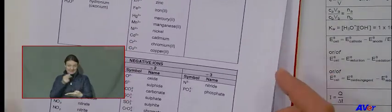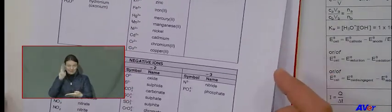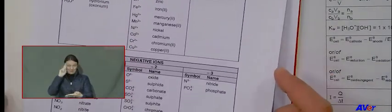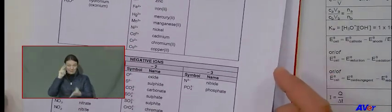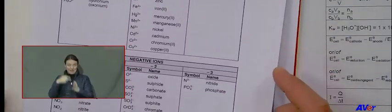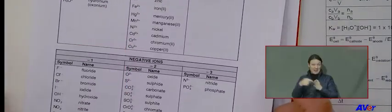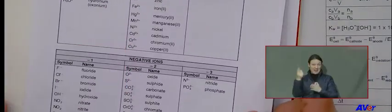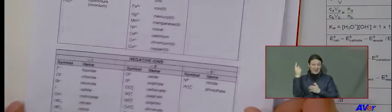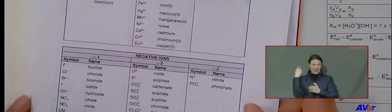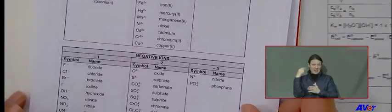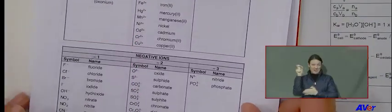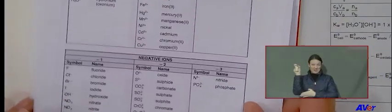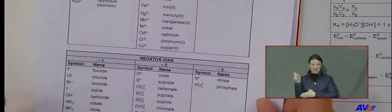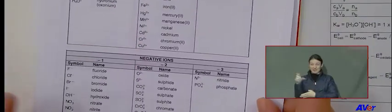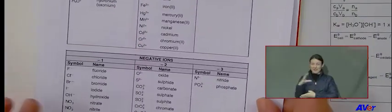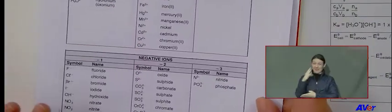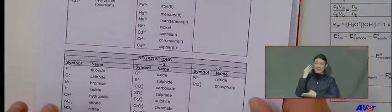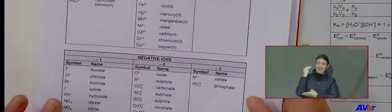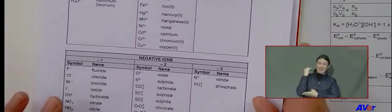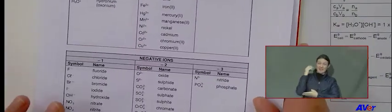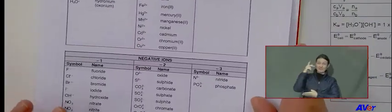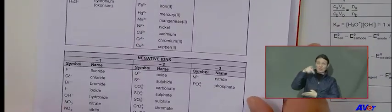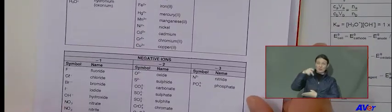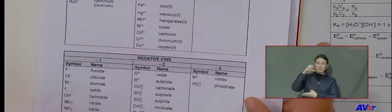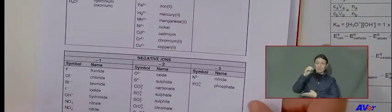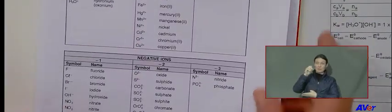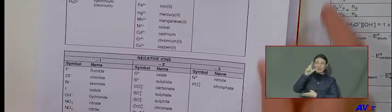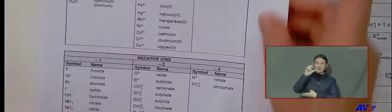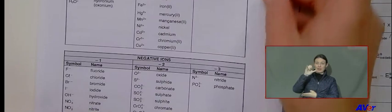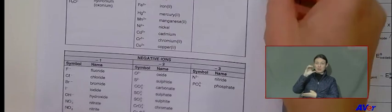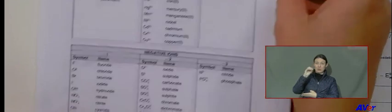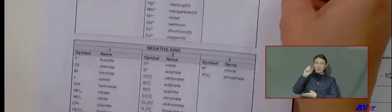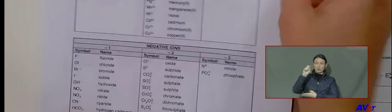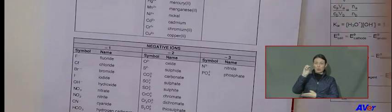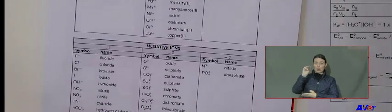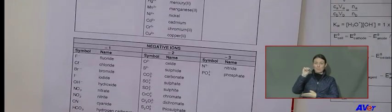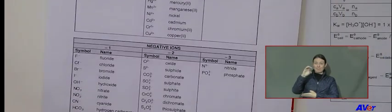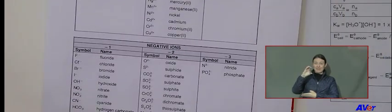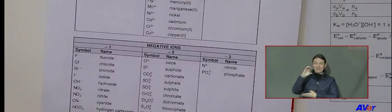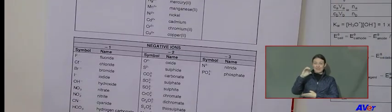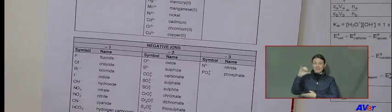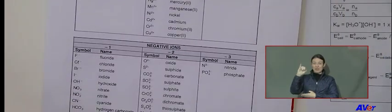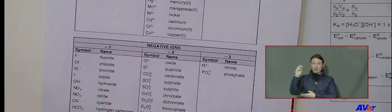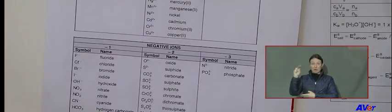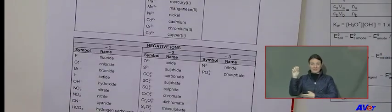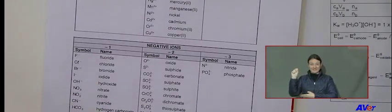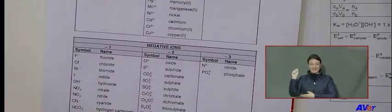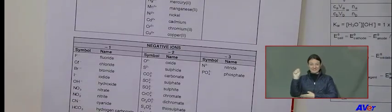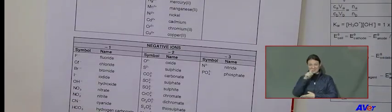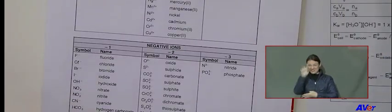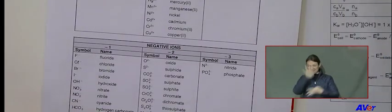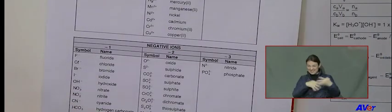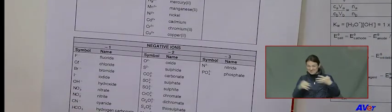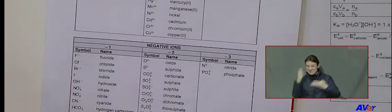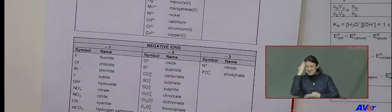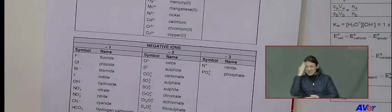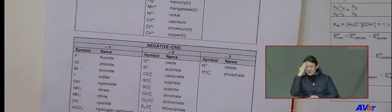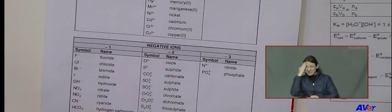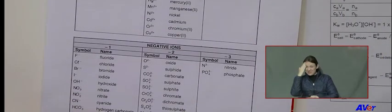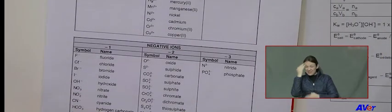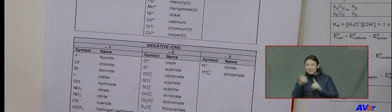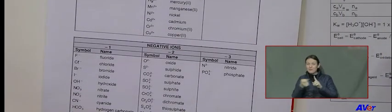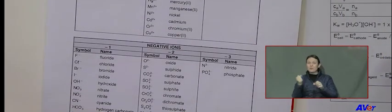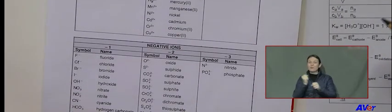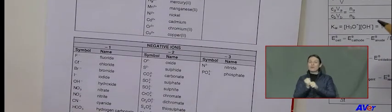week someone asked about the polyatomic ions. Does this look familiar? It comes from the grade